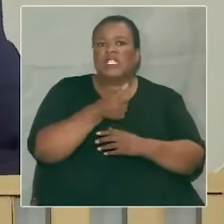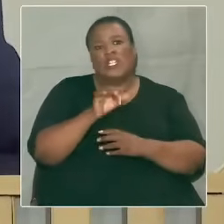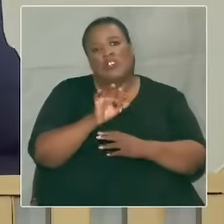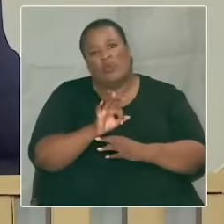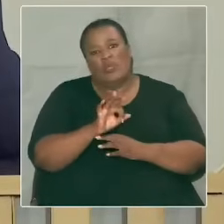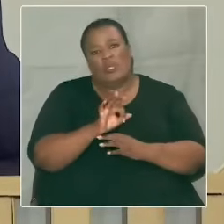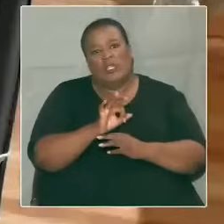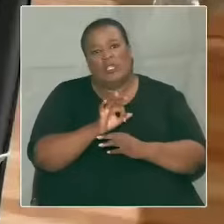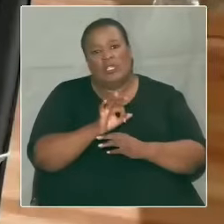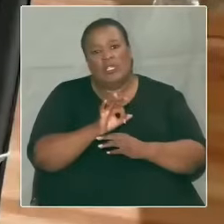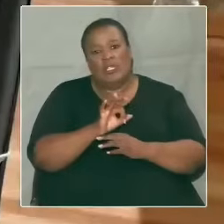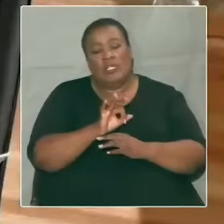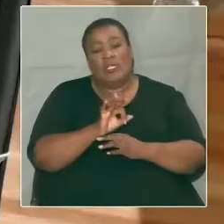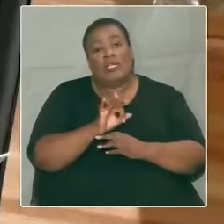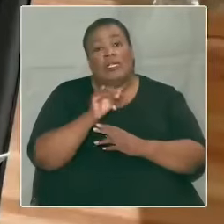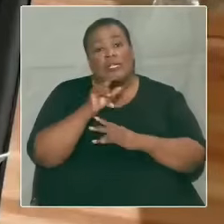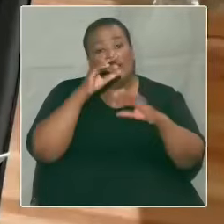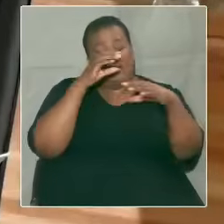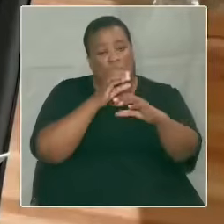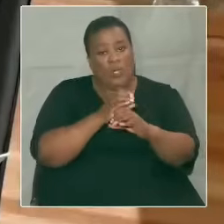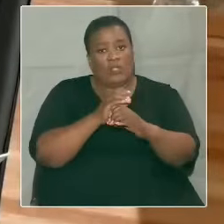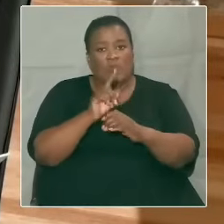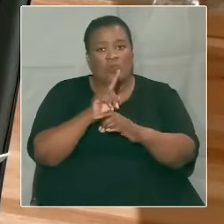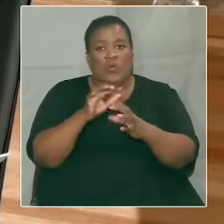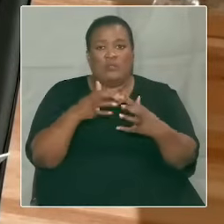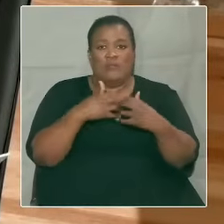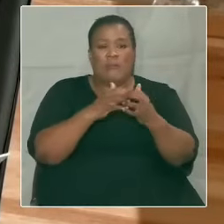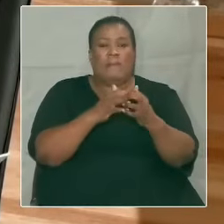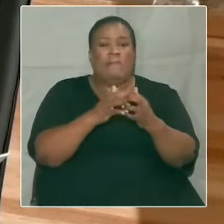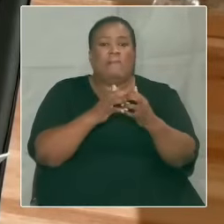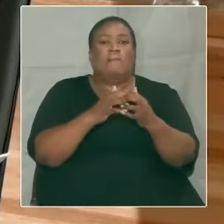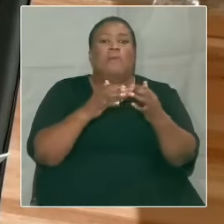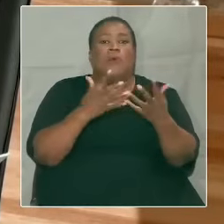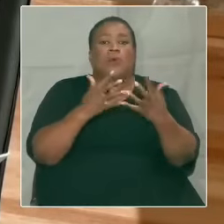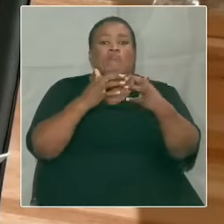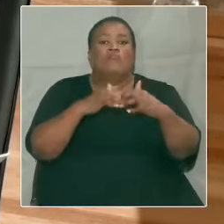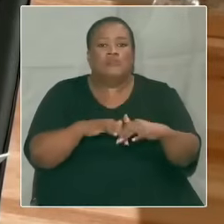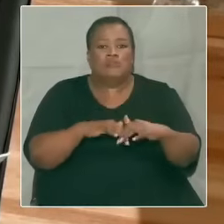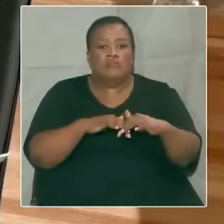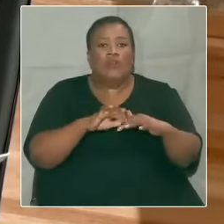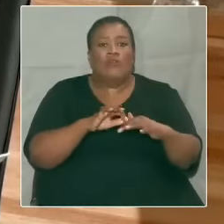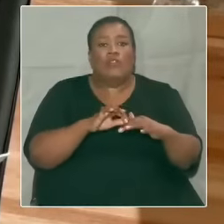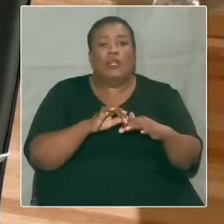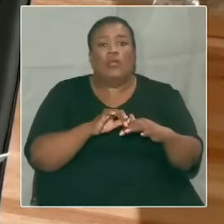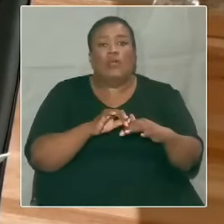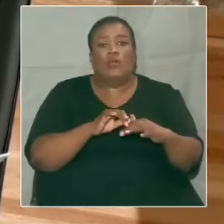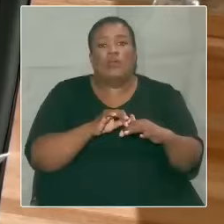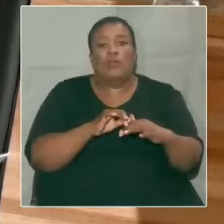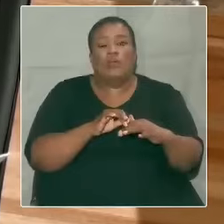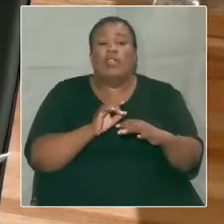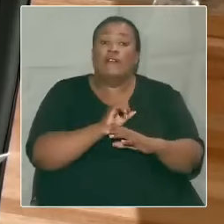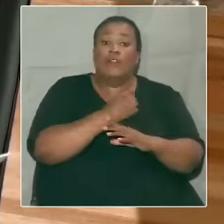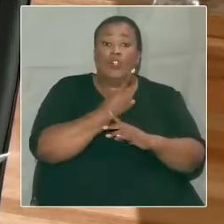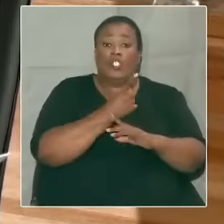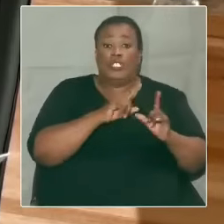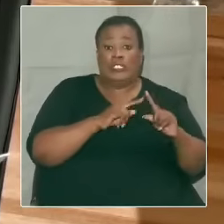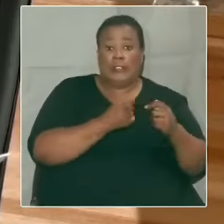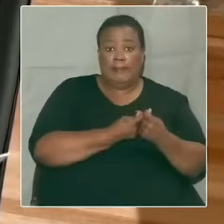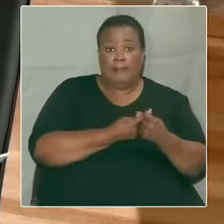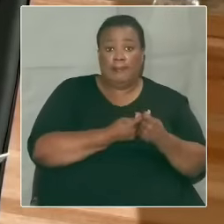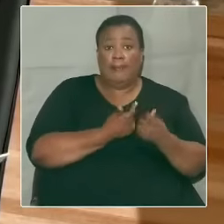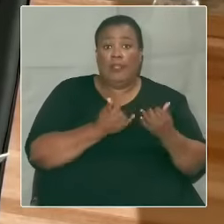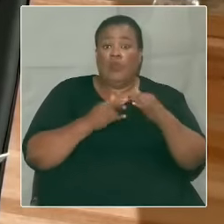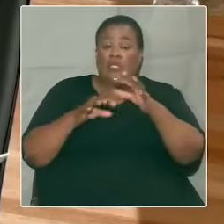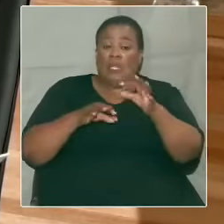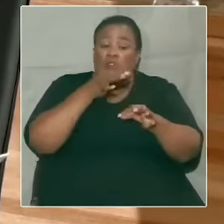63, which deals with the establishment and the disbandment of the initial task team, which was then substituted or replaced